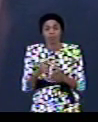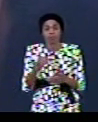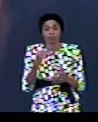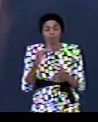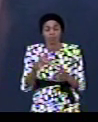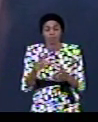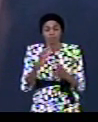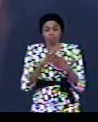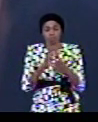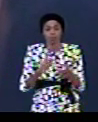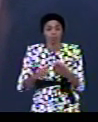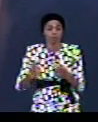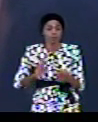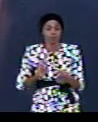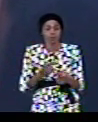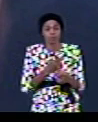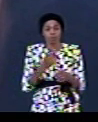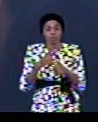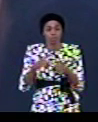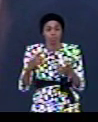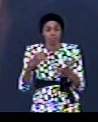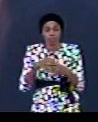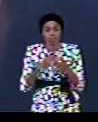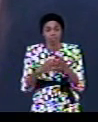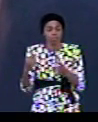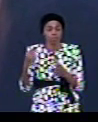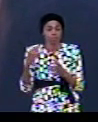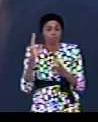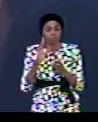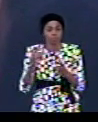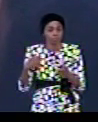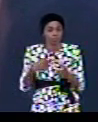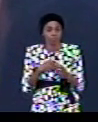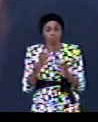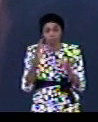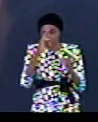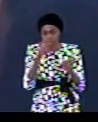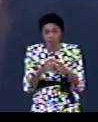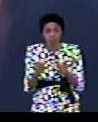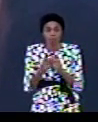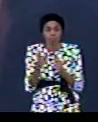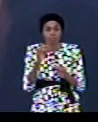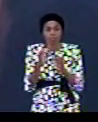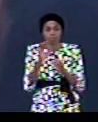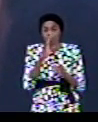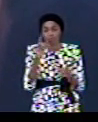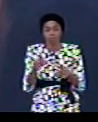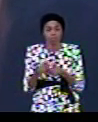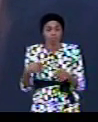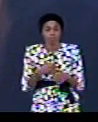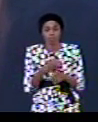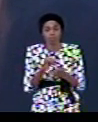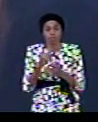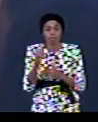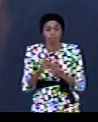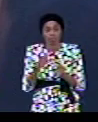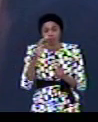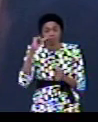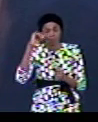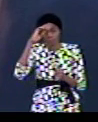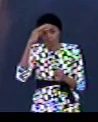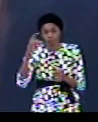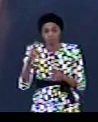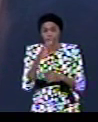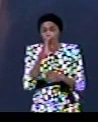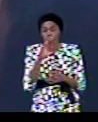unto us. But in this will we consent unto you, if ye will be as we be, that every male of you be